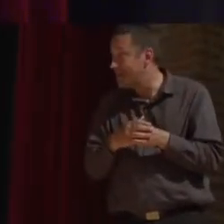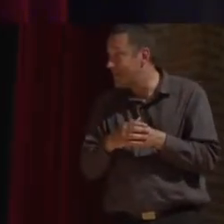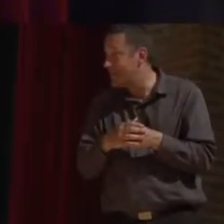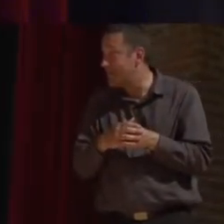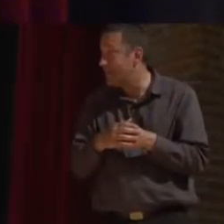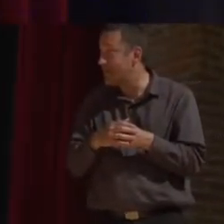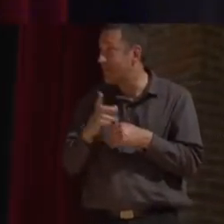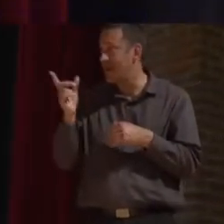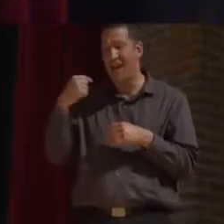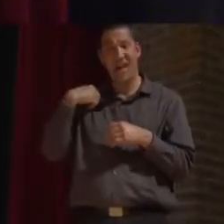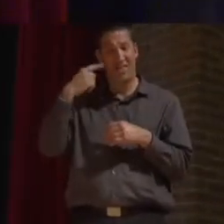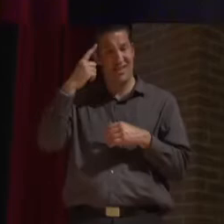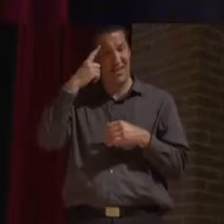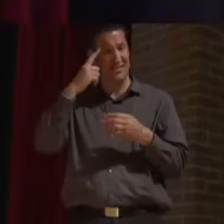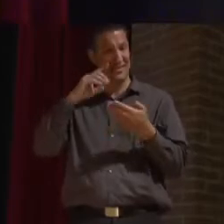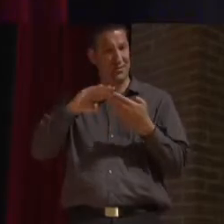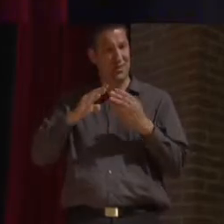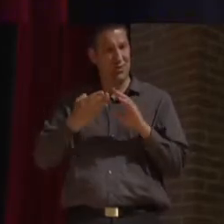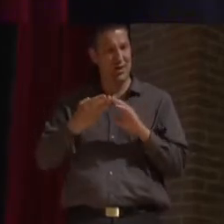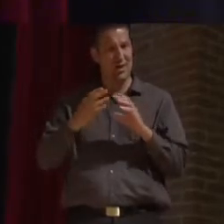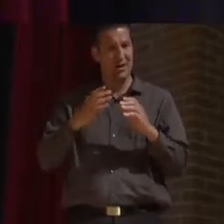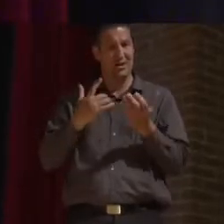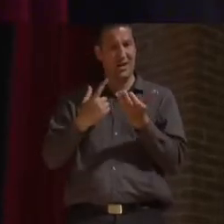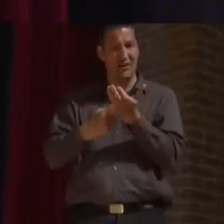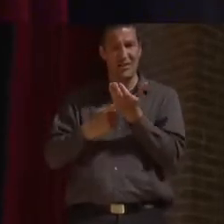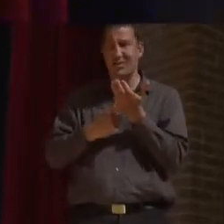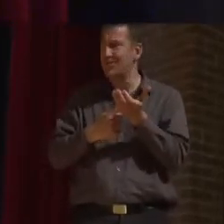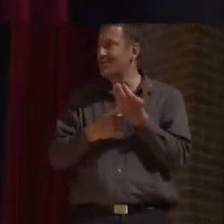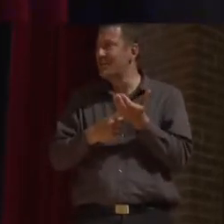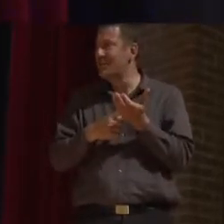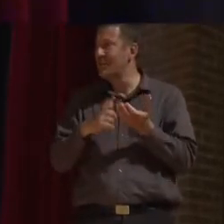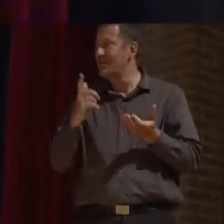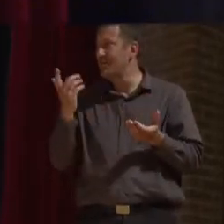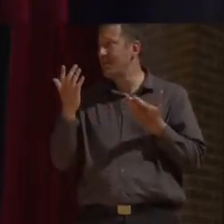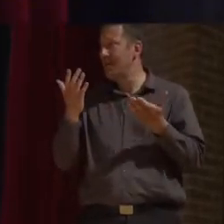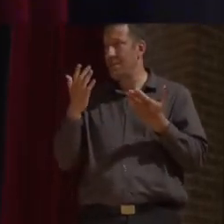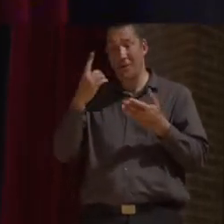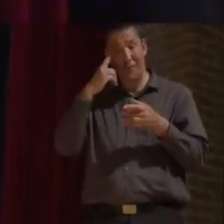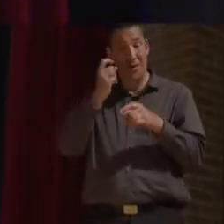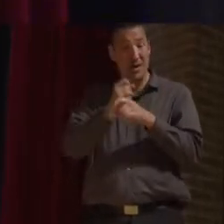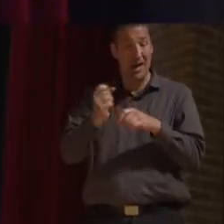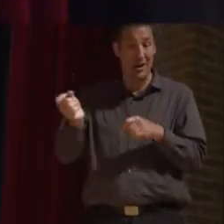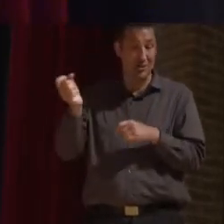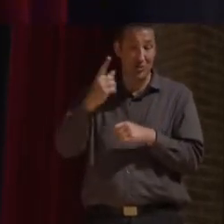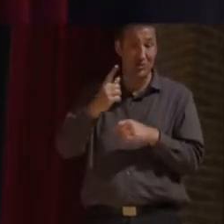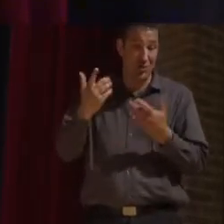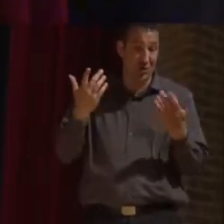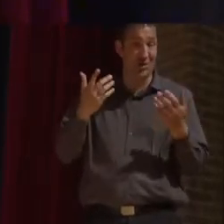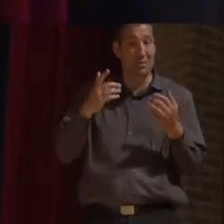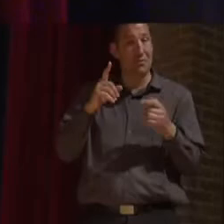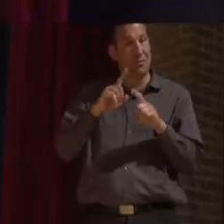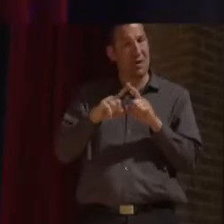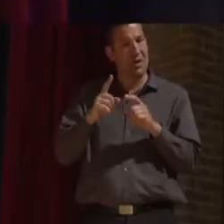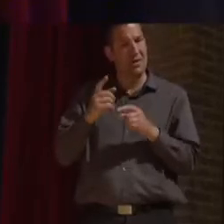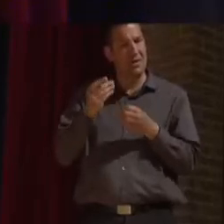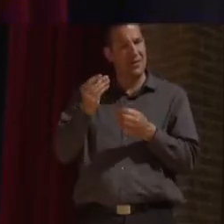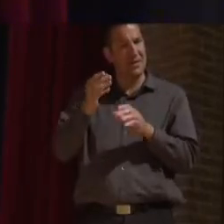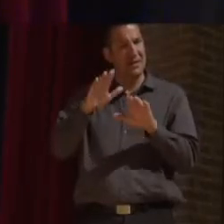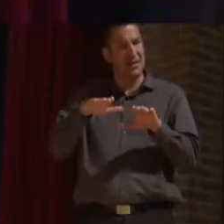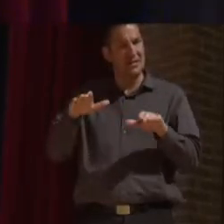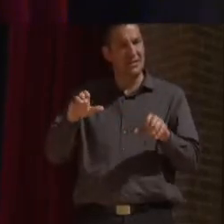community conversation, maybe one of the things, and I don't even know, maybe this is the community conversation for next year, but giving kids